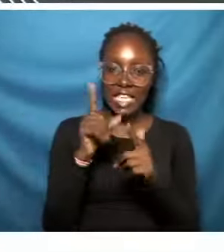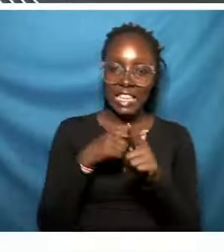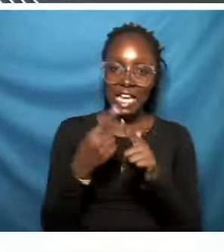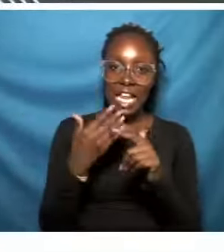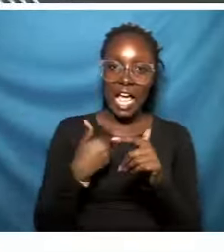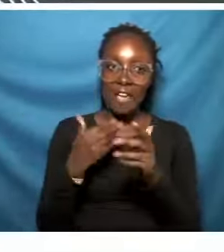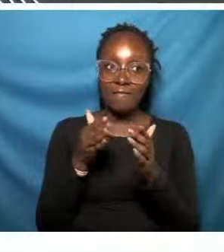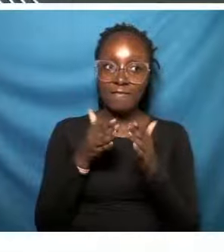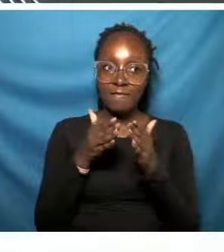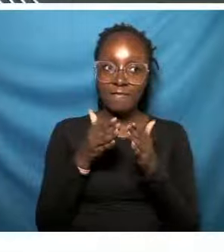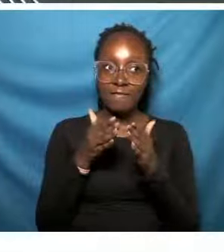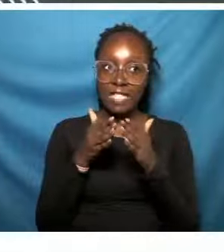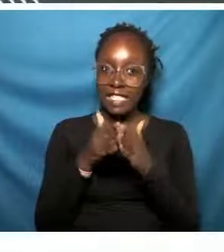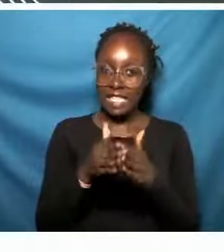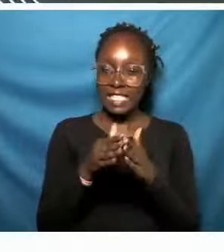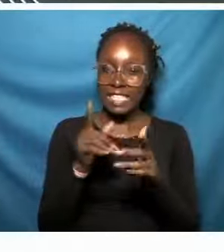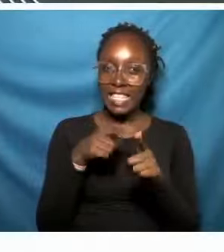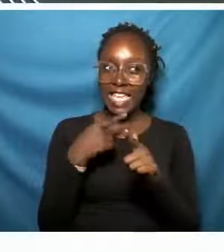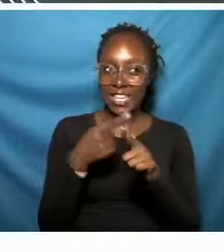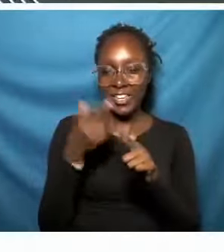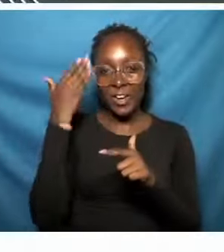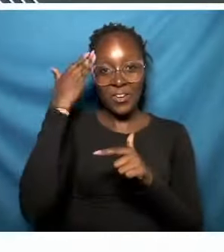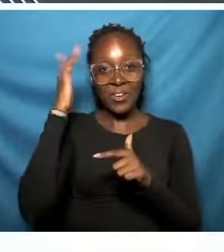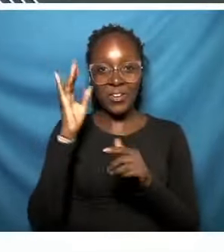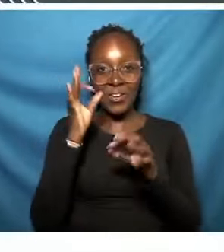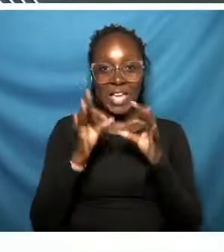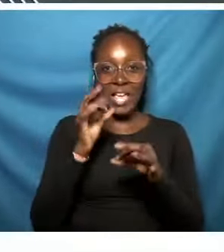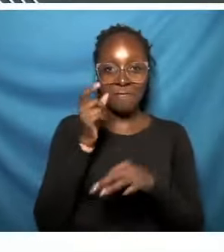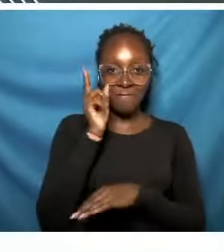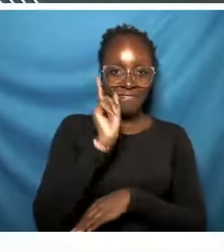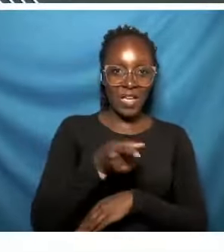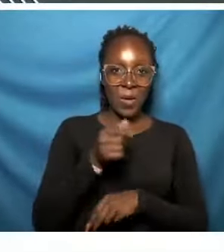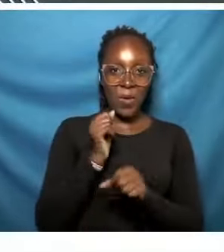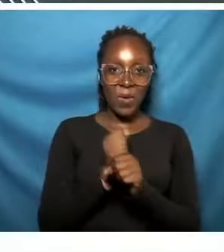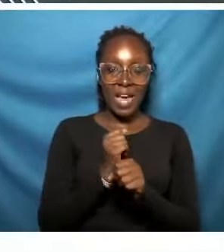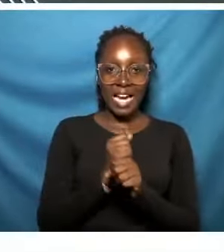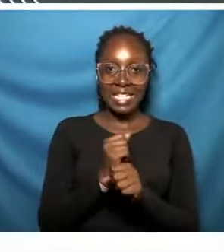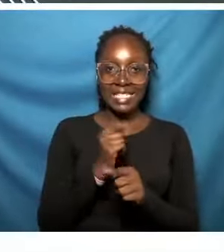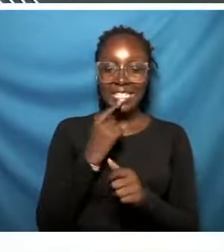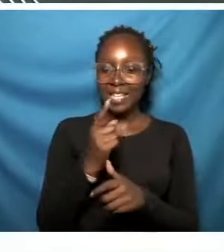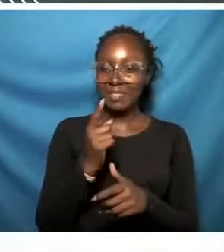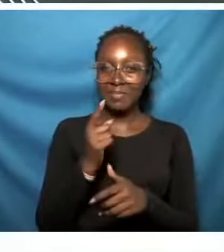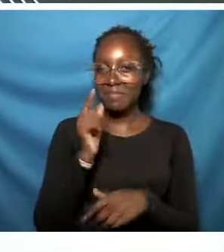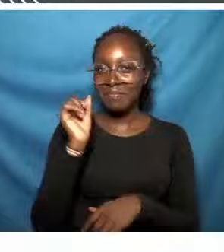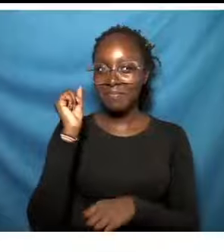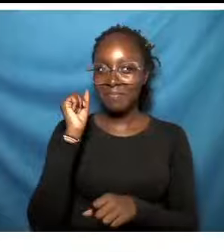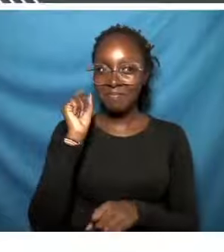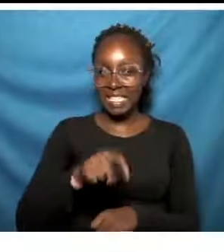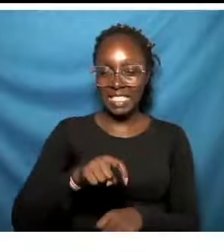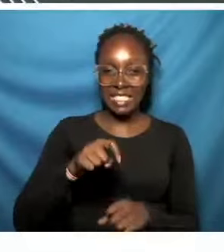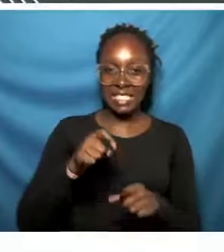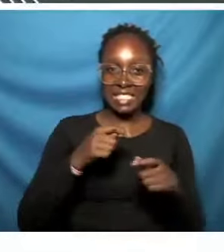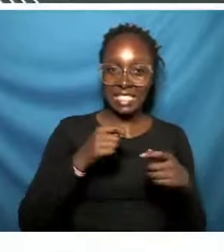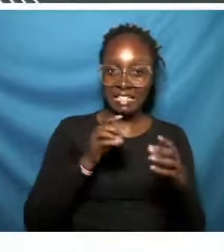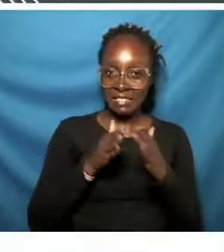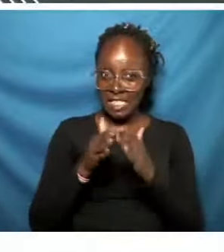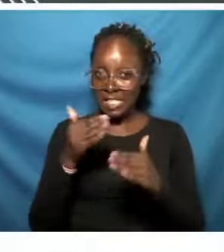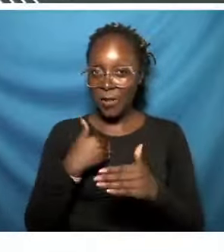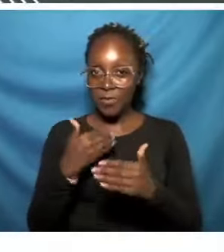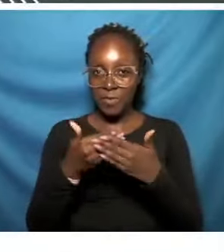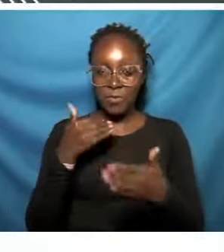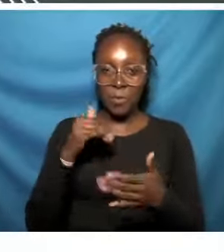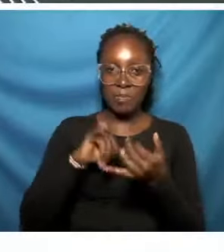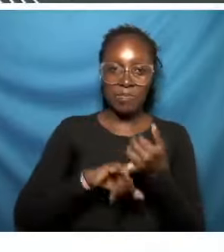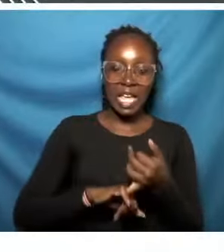the transformer will not be working. You won't know whether the transformer is working. Lazima uende ufanye test drive. Tafadhali ukiwa kwenye Yesu,